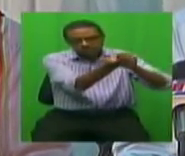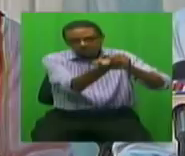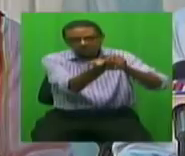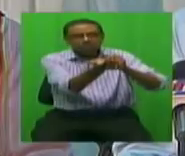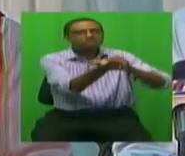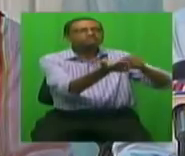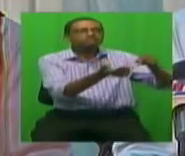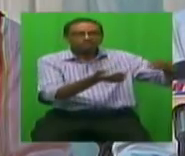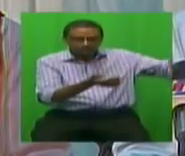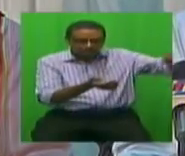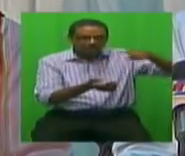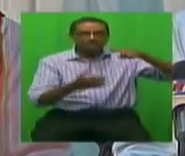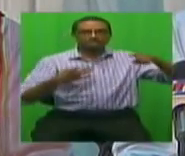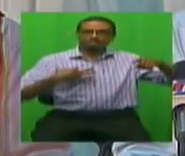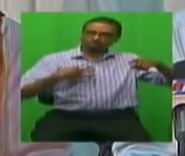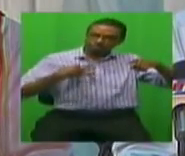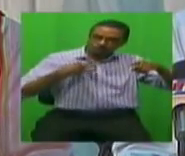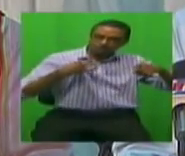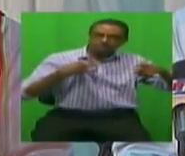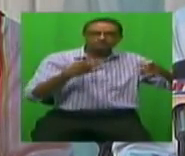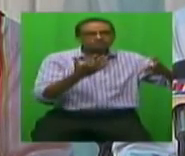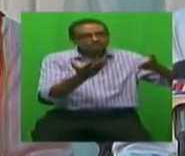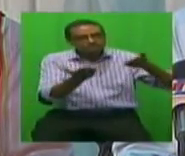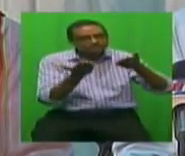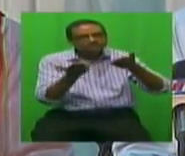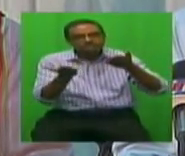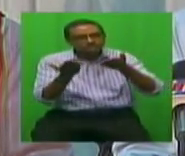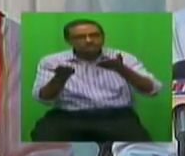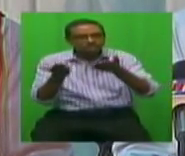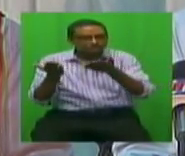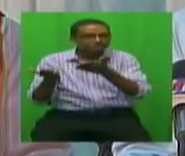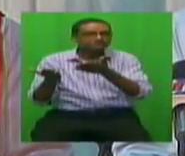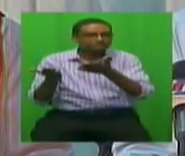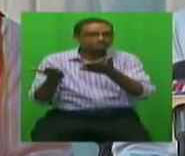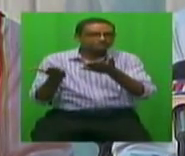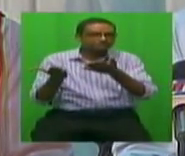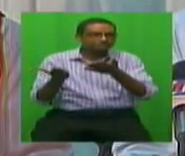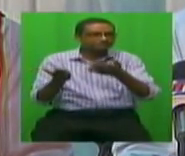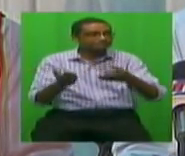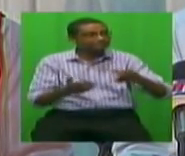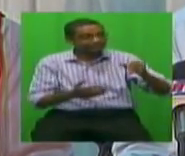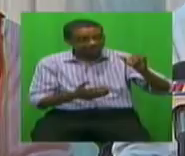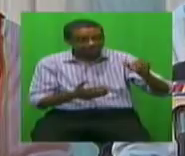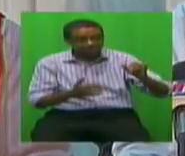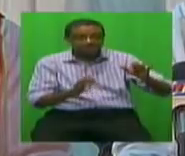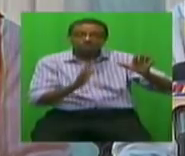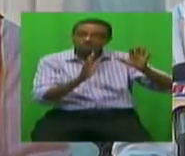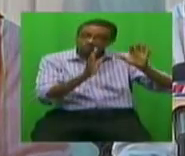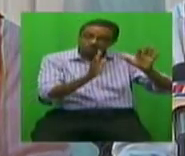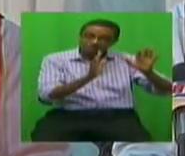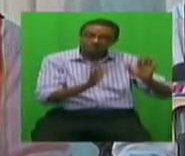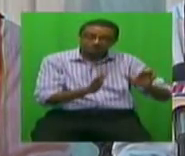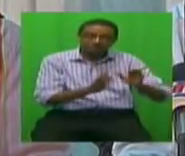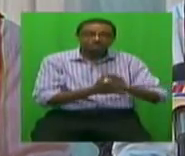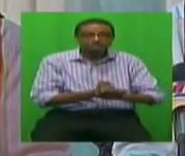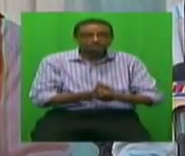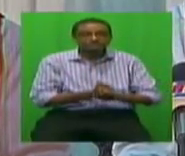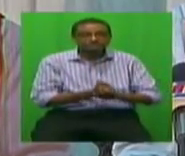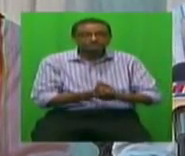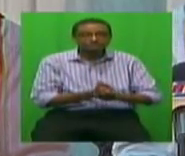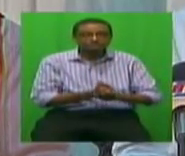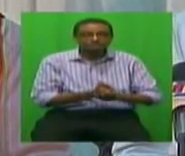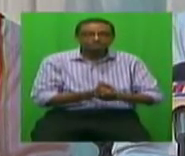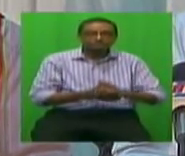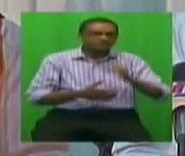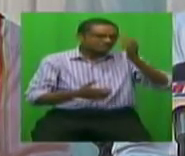personnel who have been volunteering their services of their own volition, and that again is to be commended. The garbage